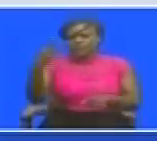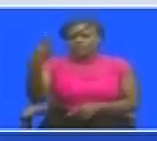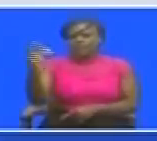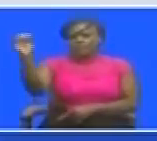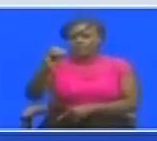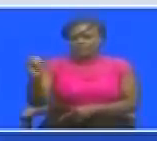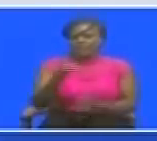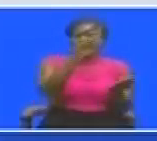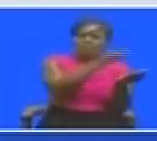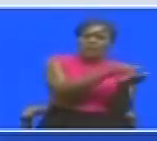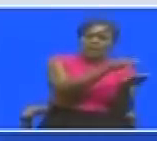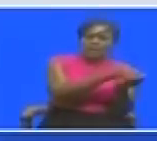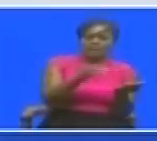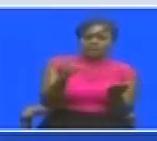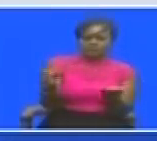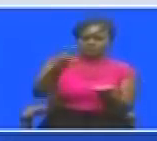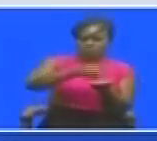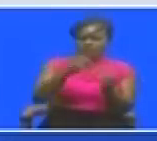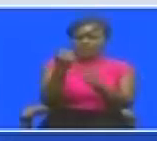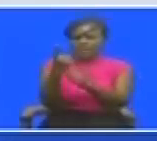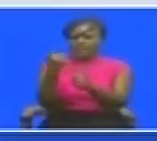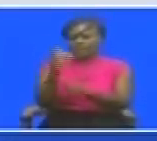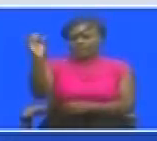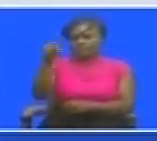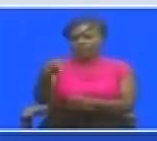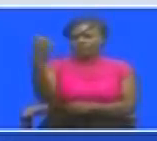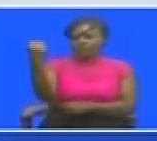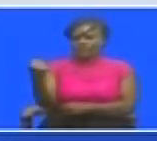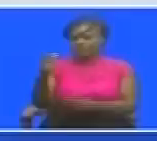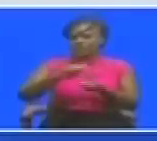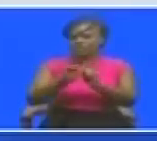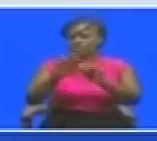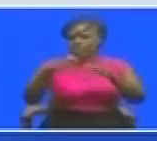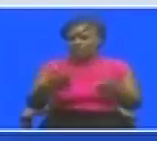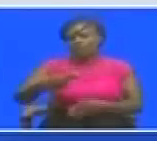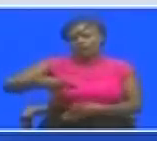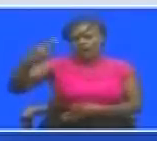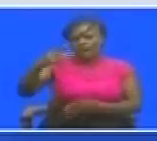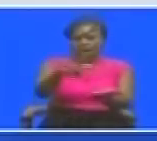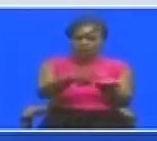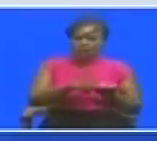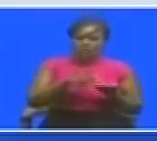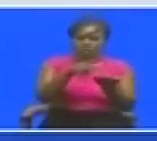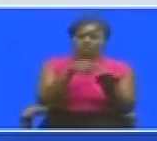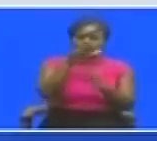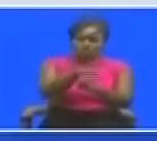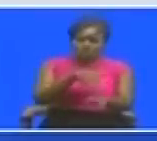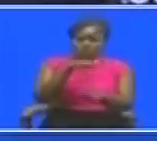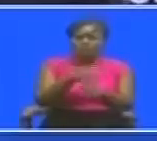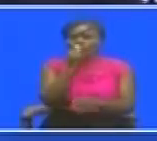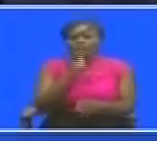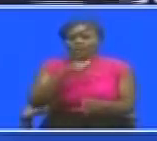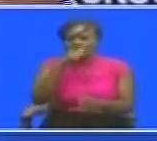increase in the benchmark central bank rate to 11.5%. This has translated into higher lending rates and slower private sector